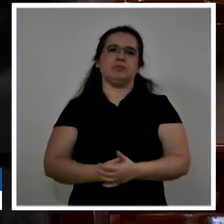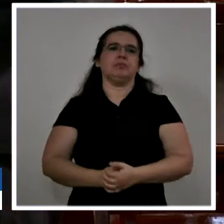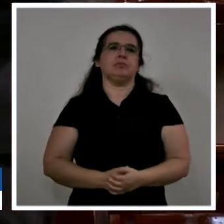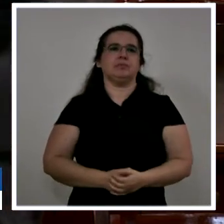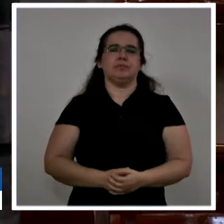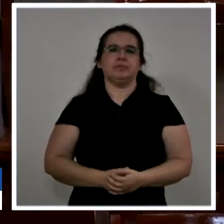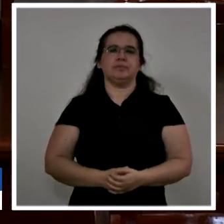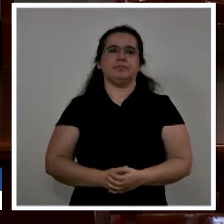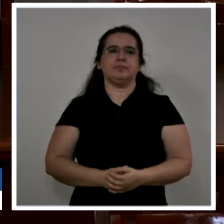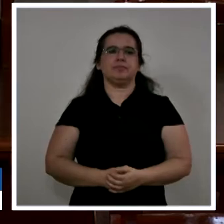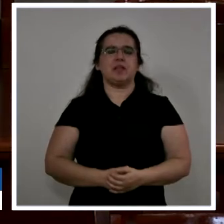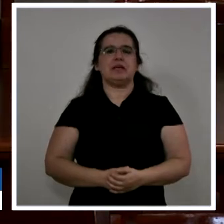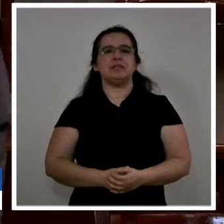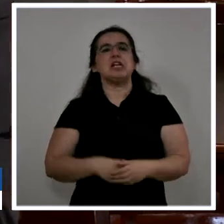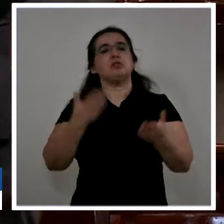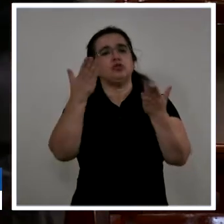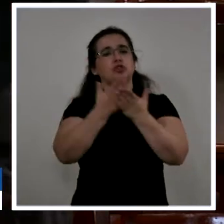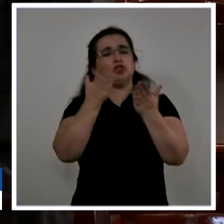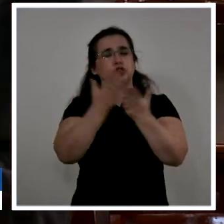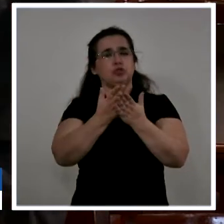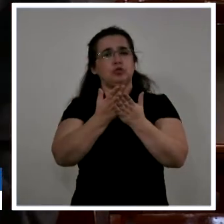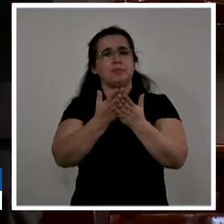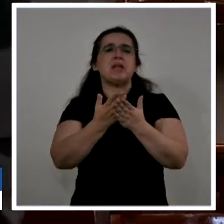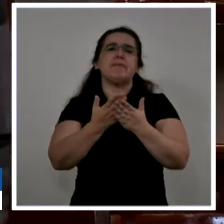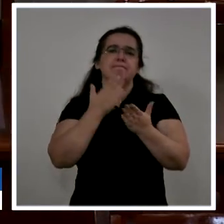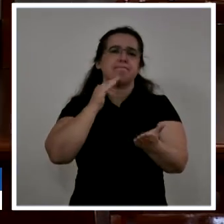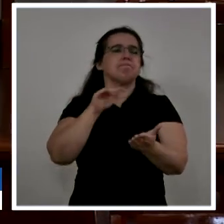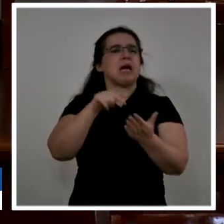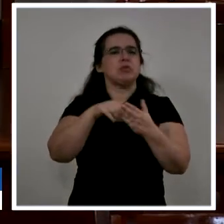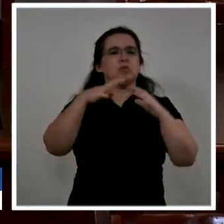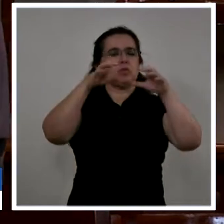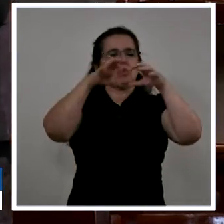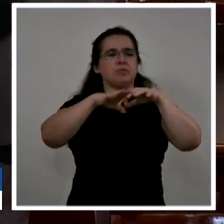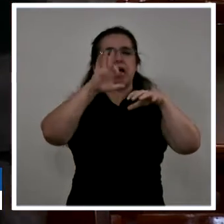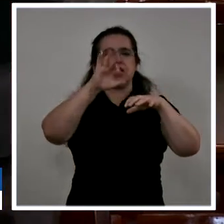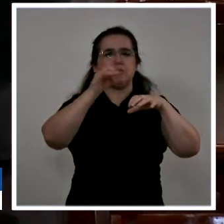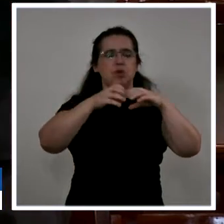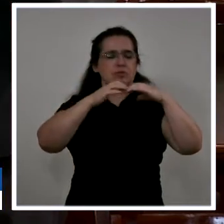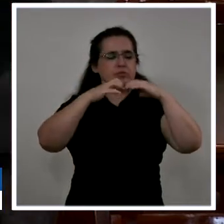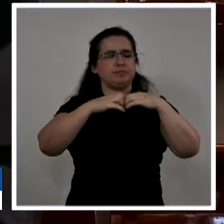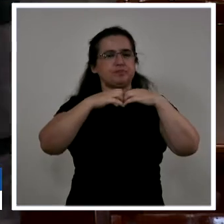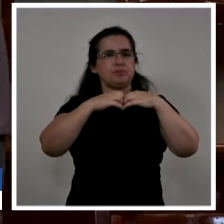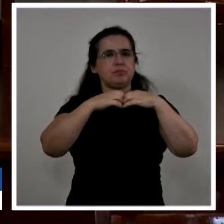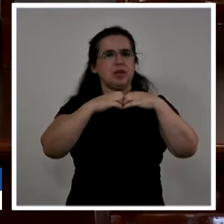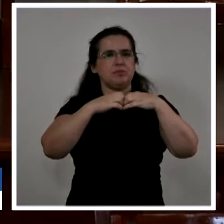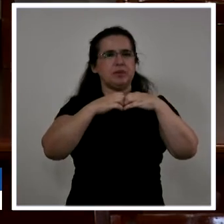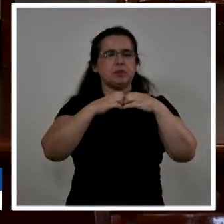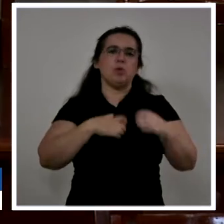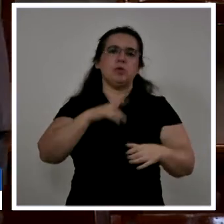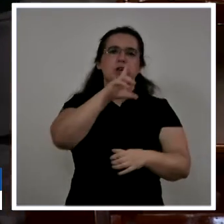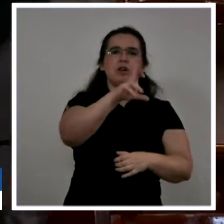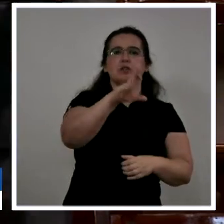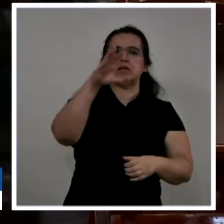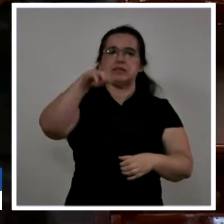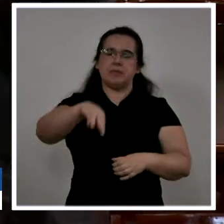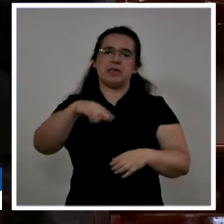of the hippocampus. E temos aqui um estudo concreto que mostra o tamanho do hipocampo. That they measured in children by MRI. Que mediram nas crianças